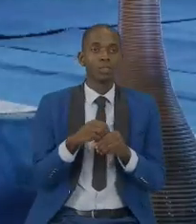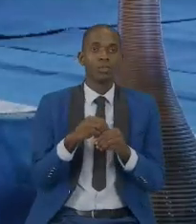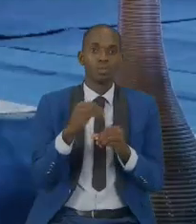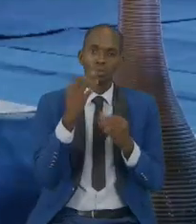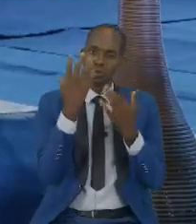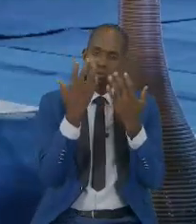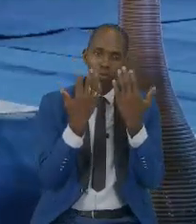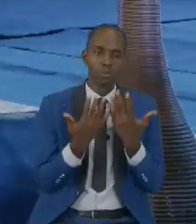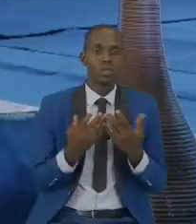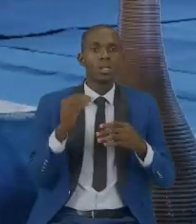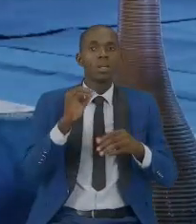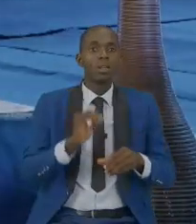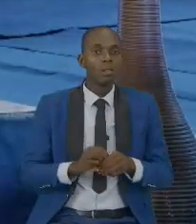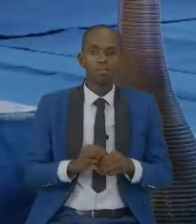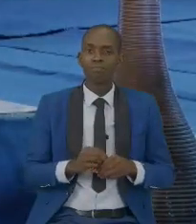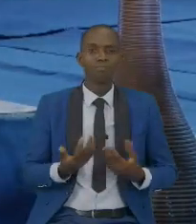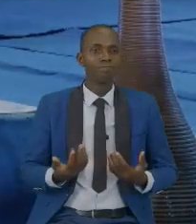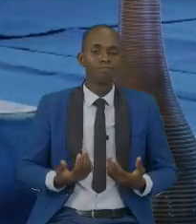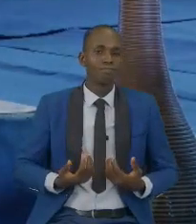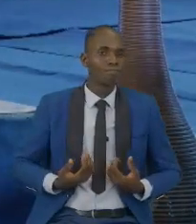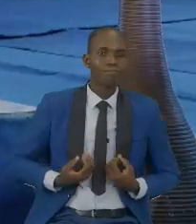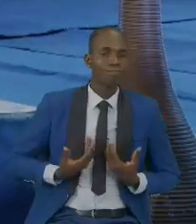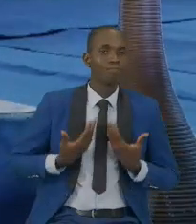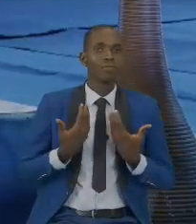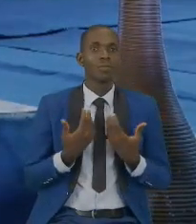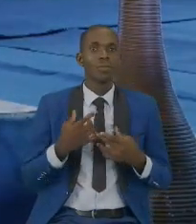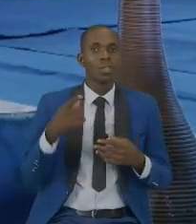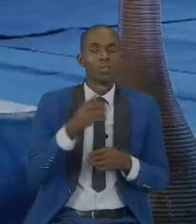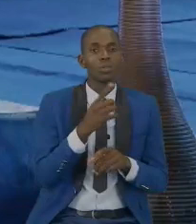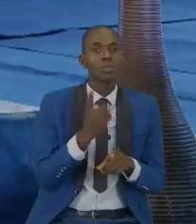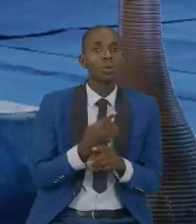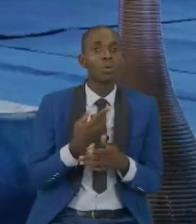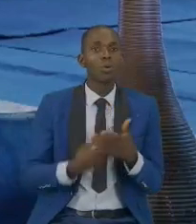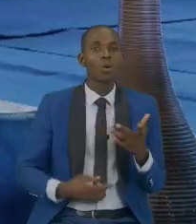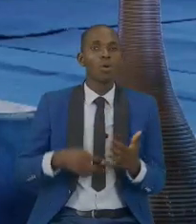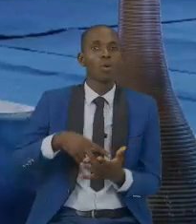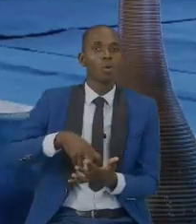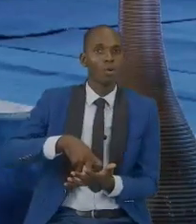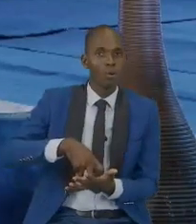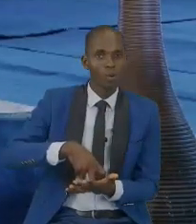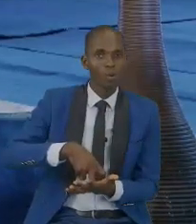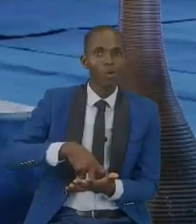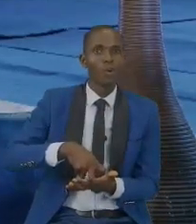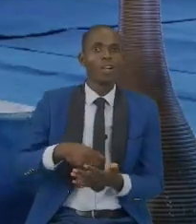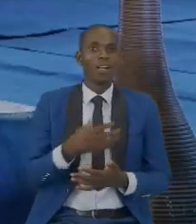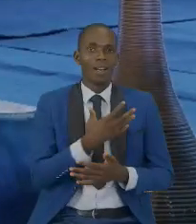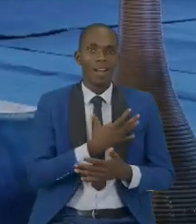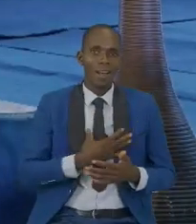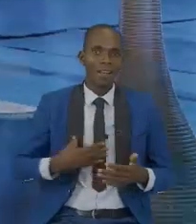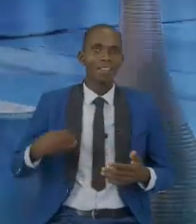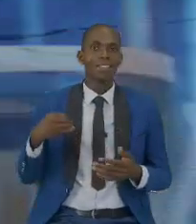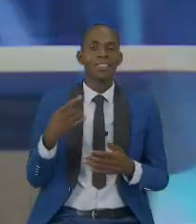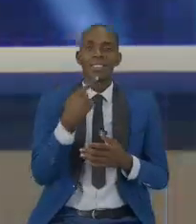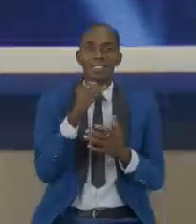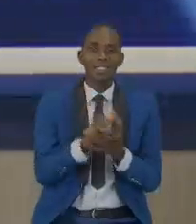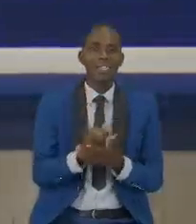in passion, you crumble on your knees and you repent and you say, I am